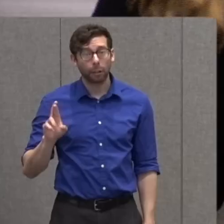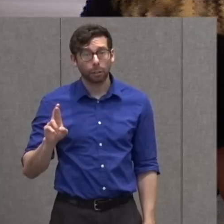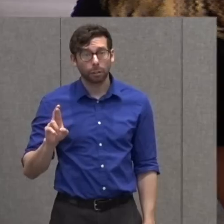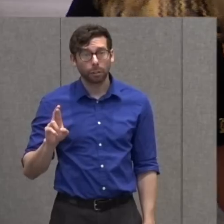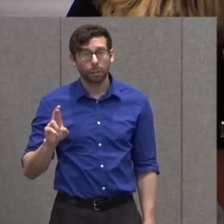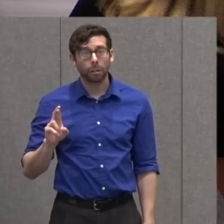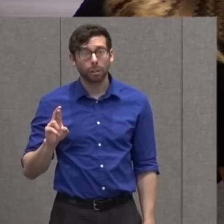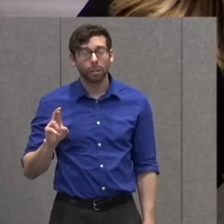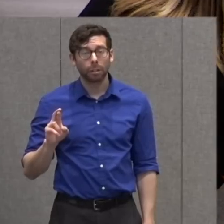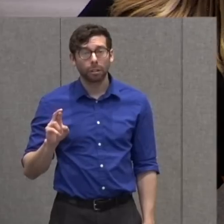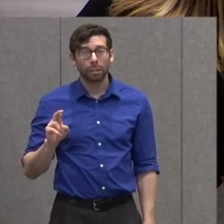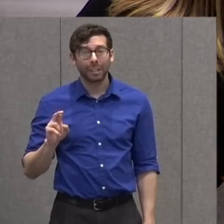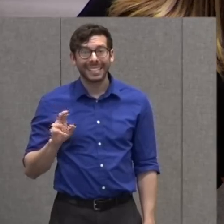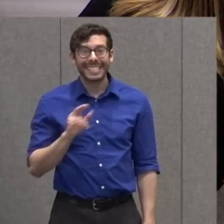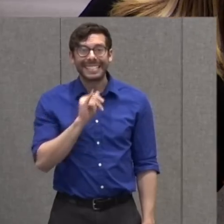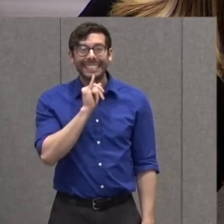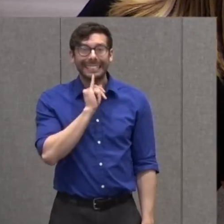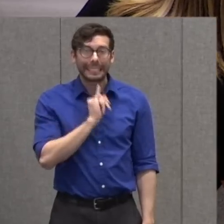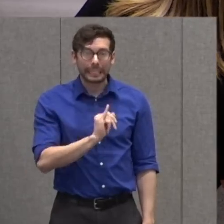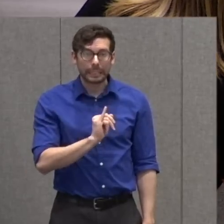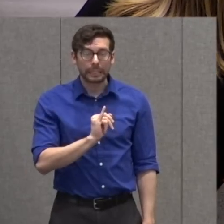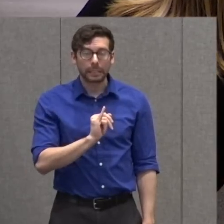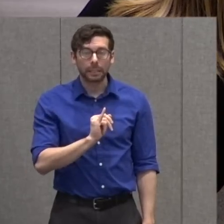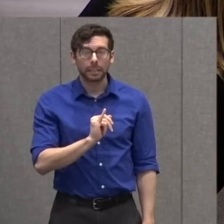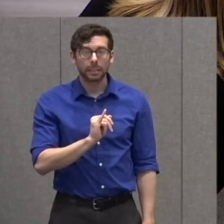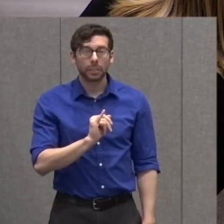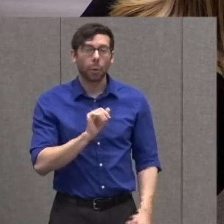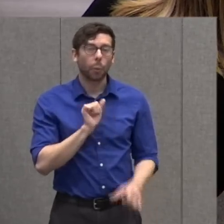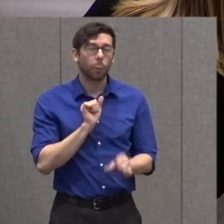is working